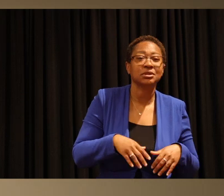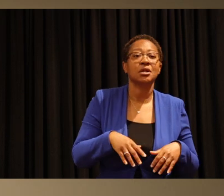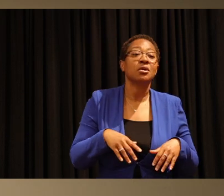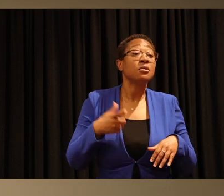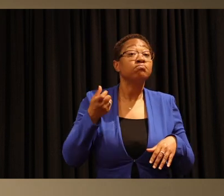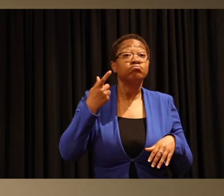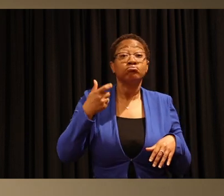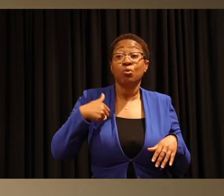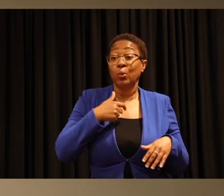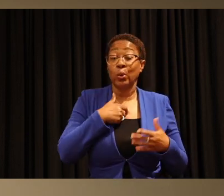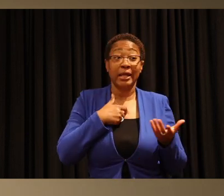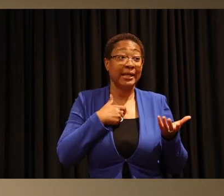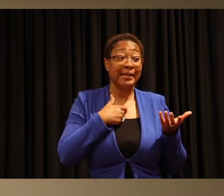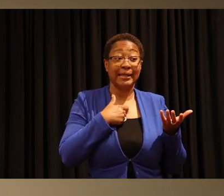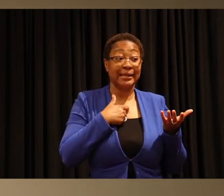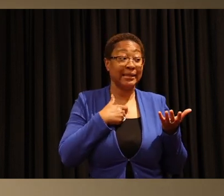We are